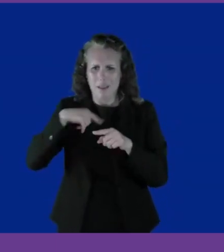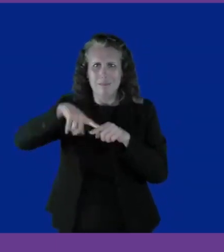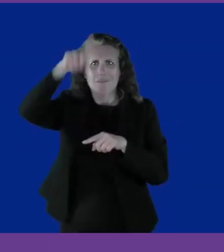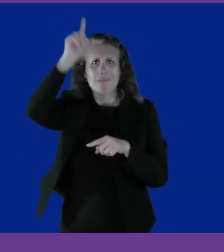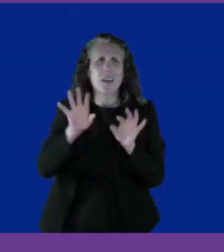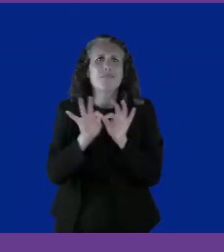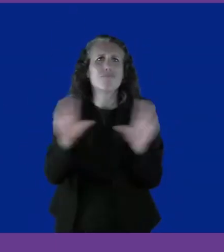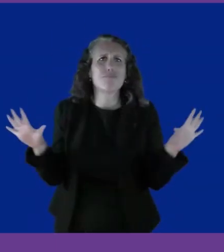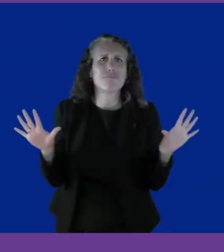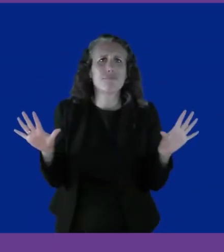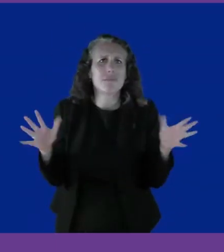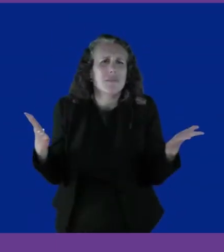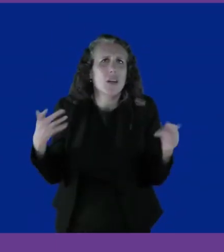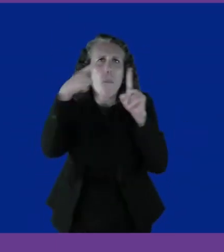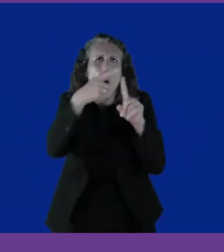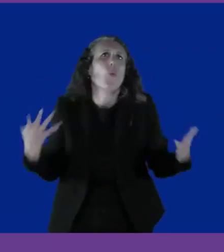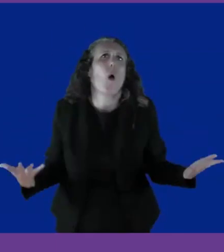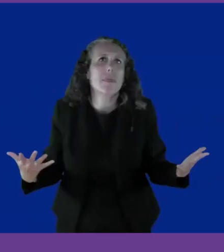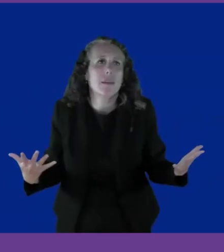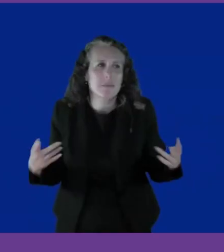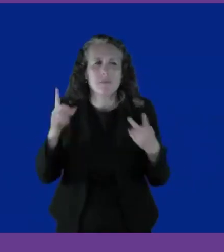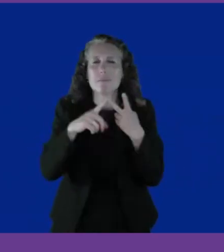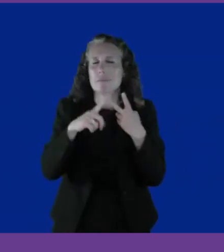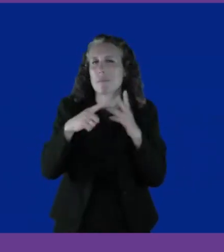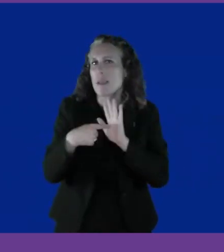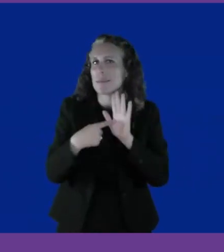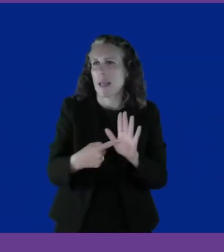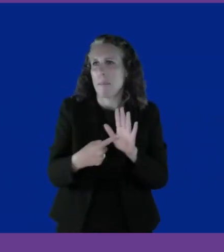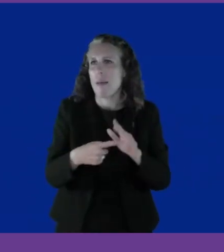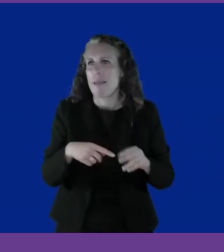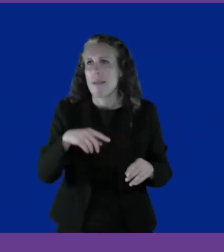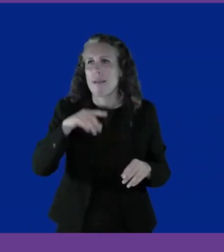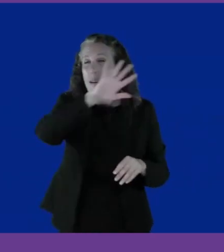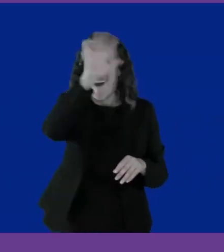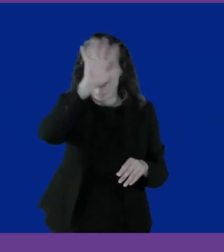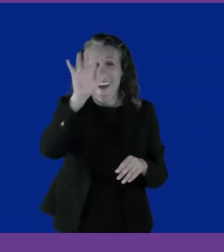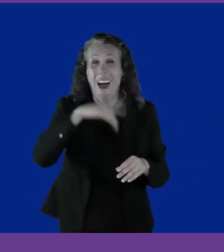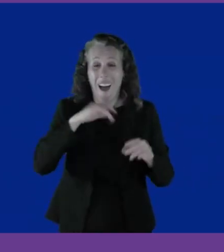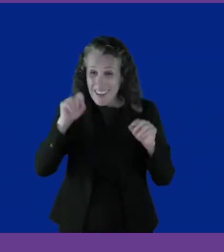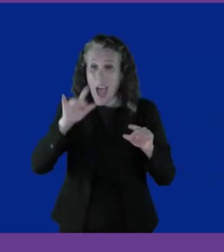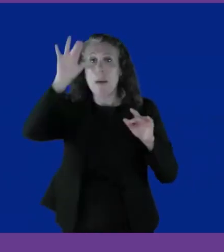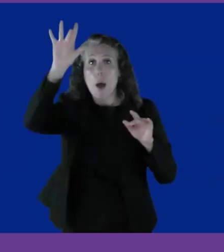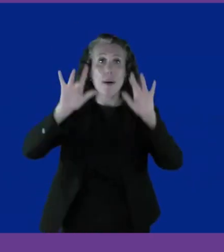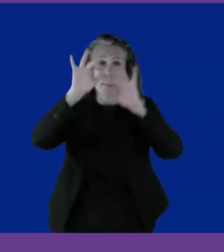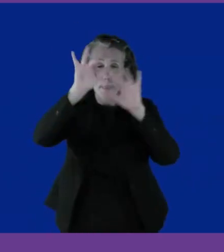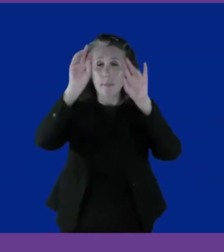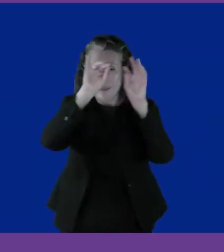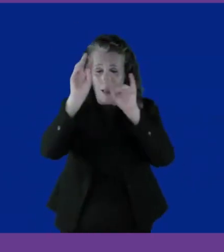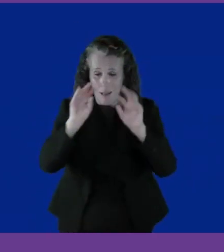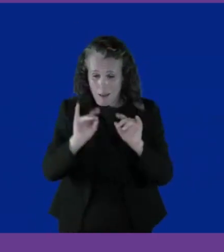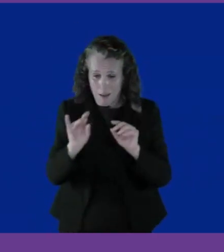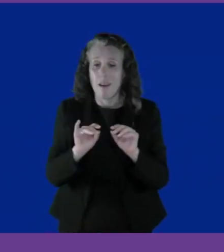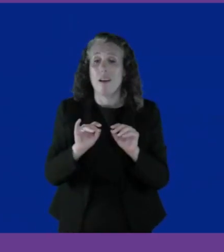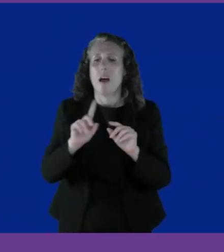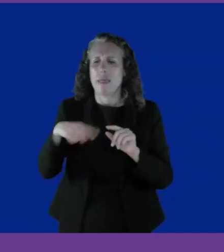so nicely. So that is also something to look into, really, its full accessibility. Otherwise,